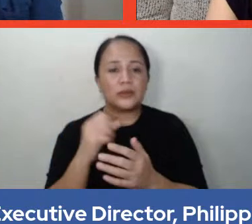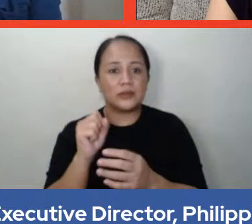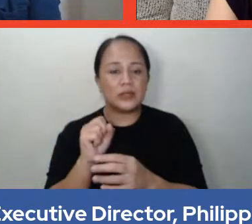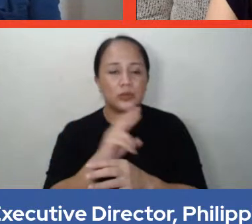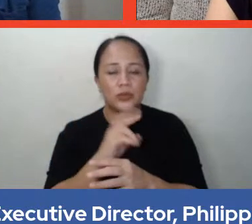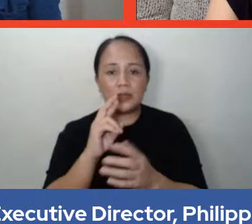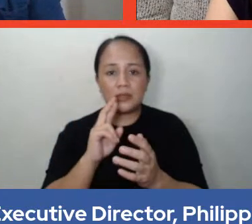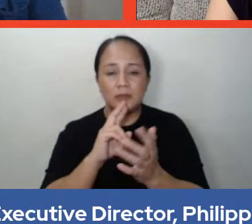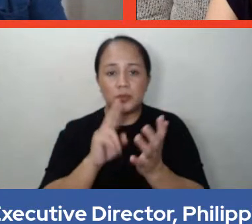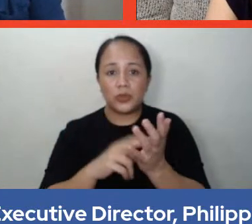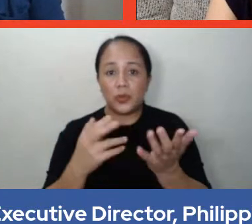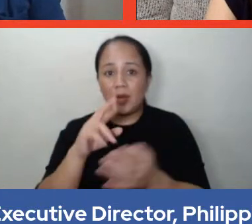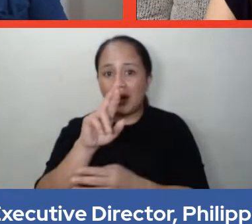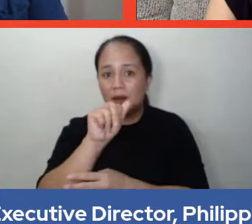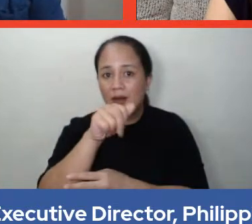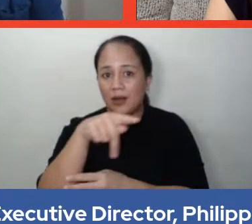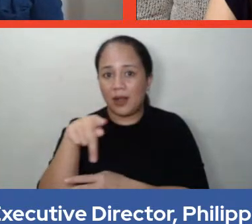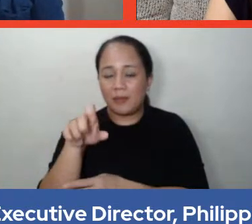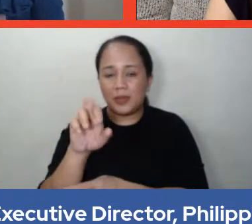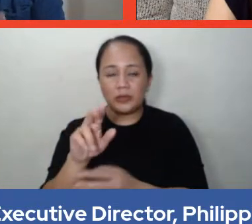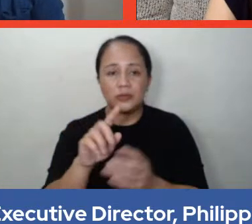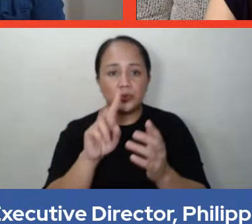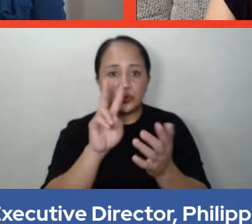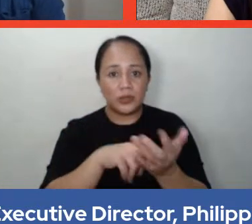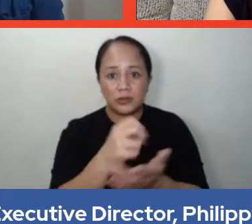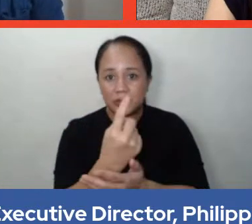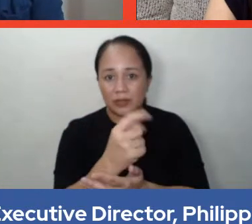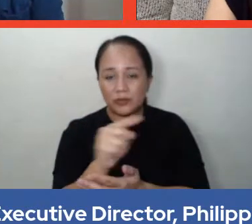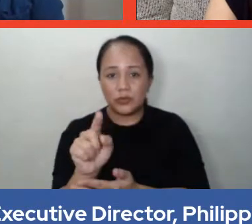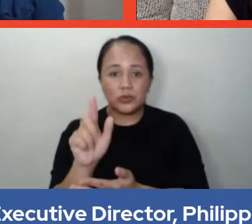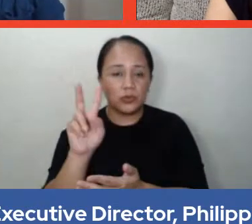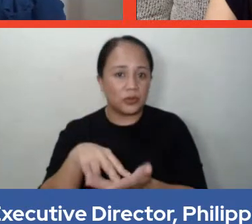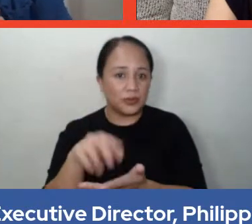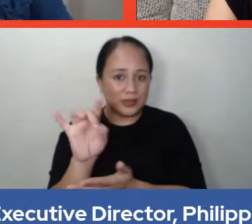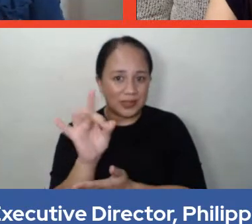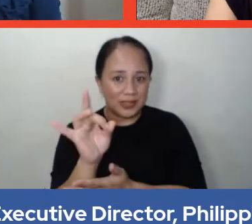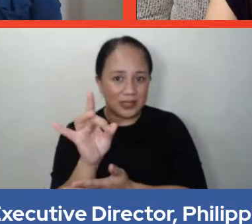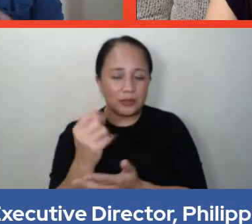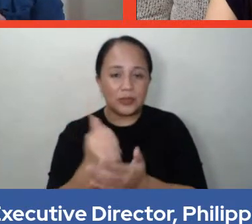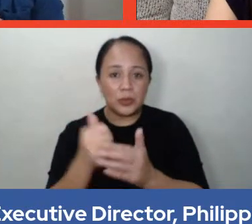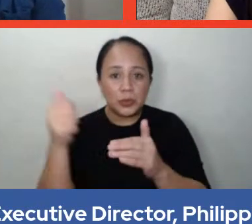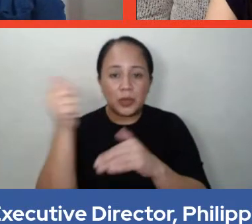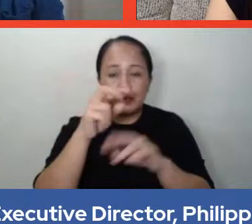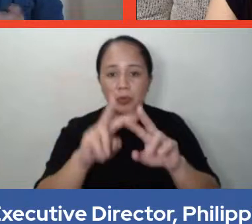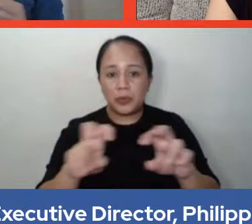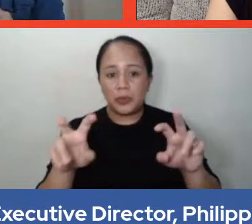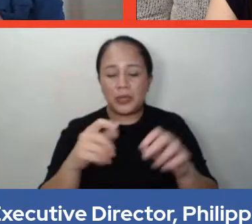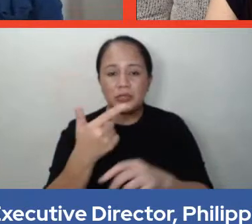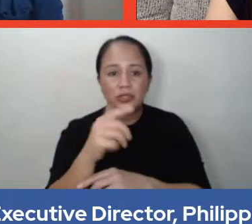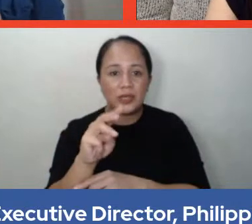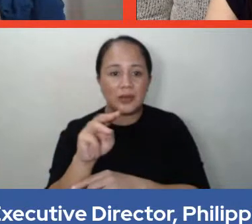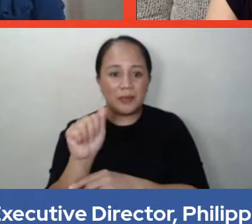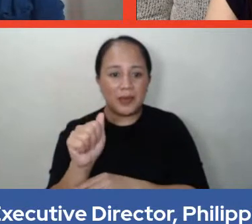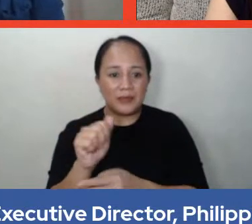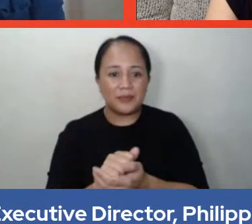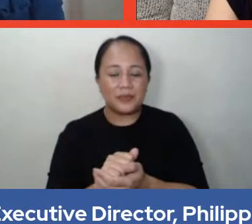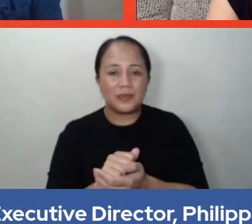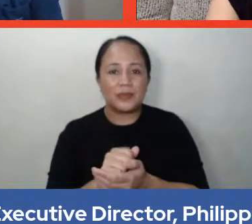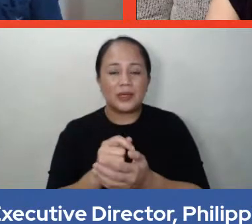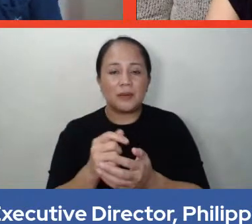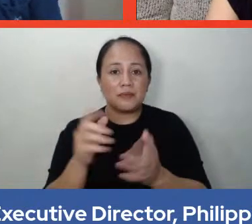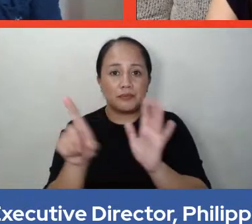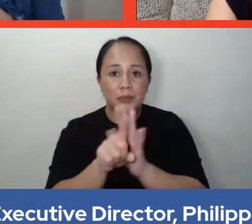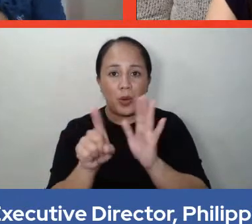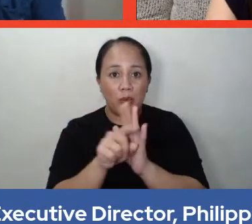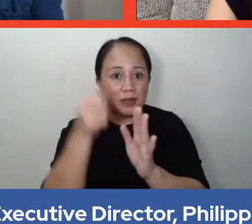reporter for Rappler from 2011 to 2018 and was the head researcher of GMA's Bawal ng Pasaway Public